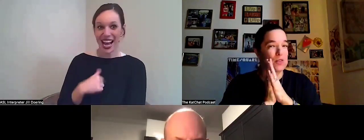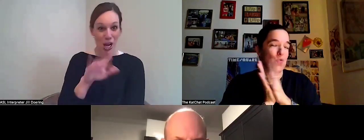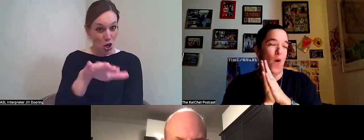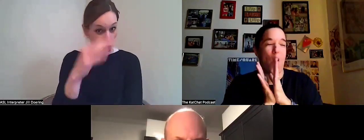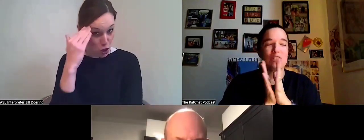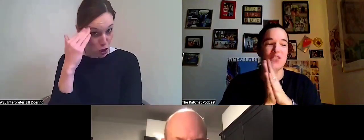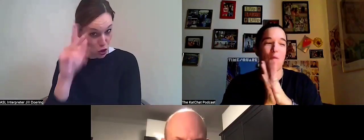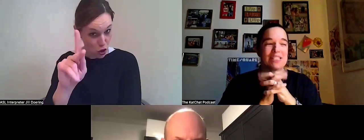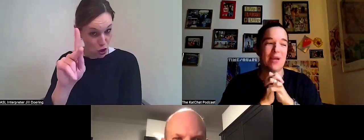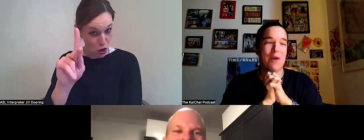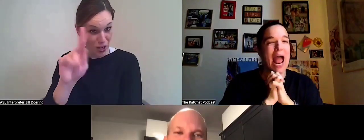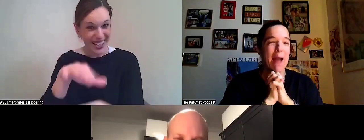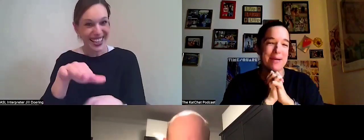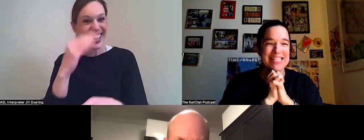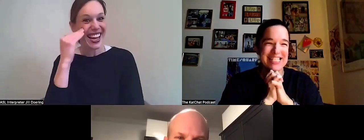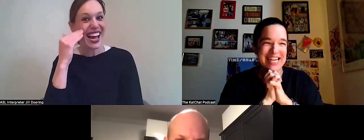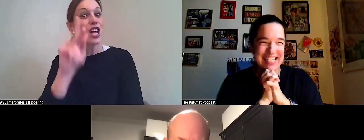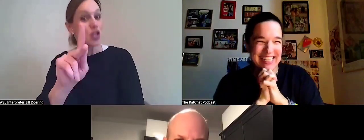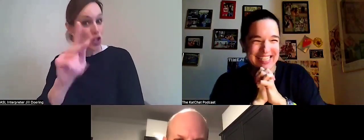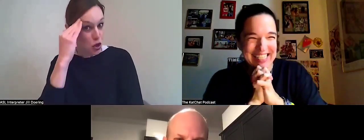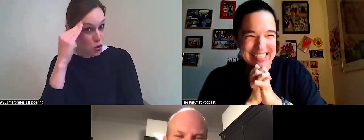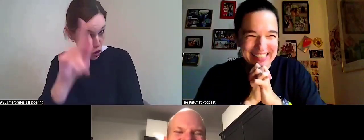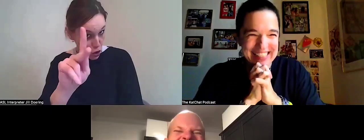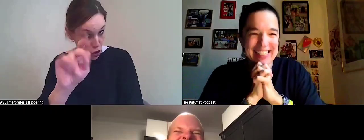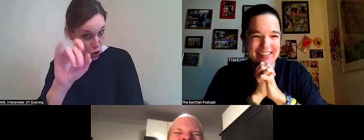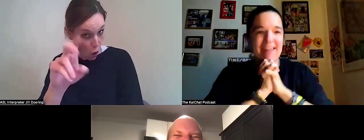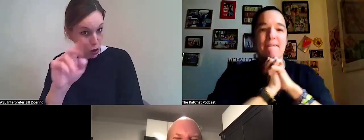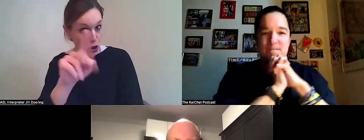like those two words. So let's see what happened.